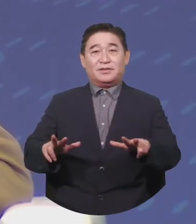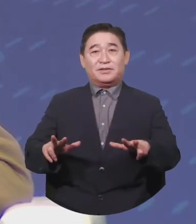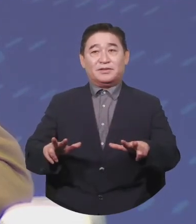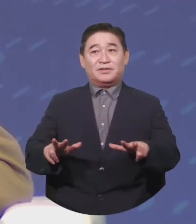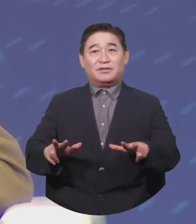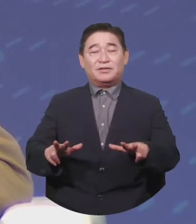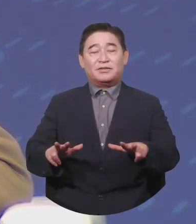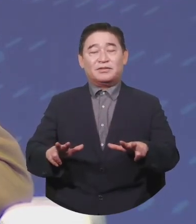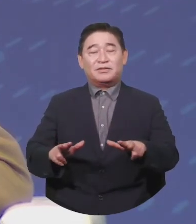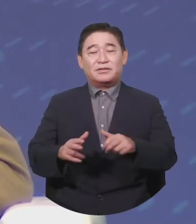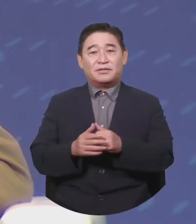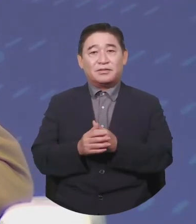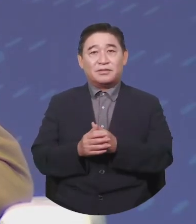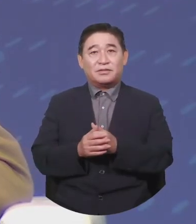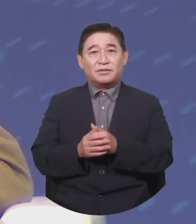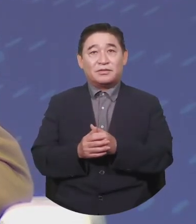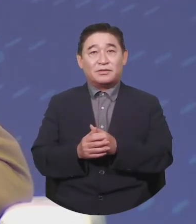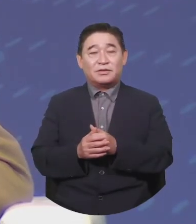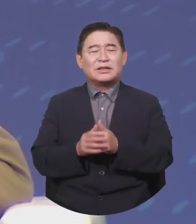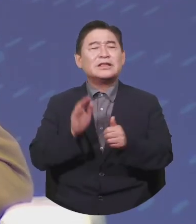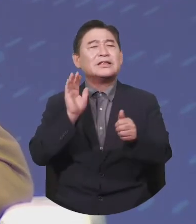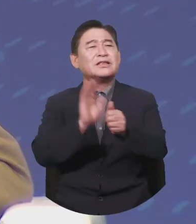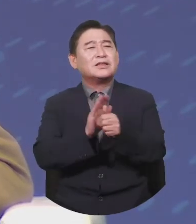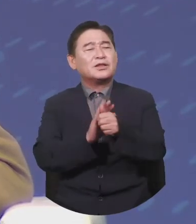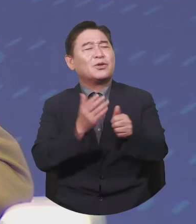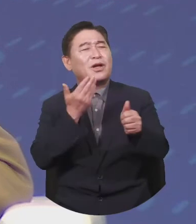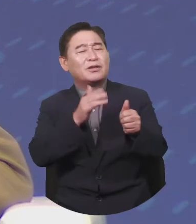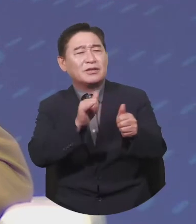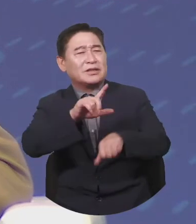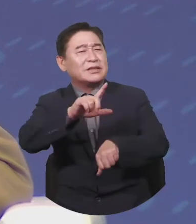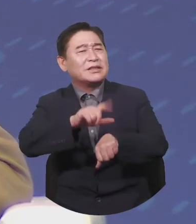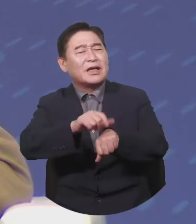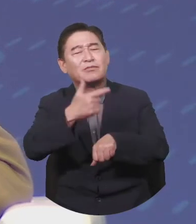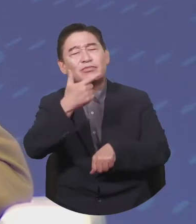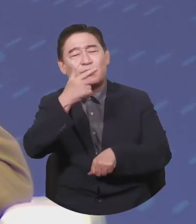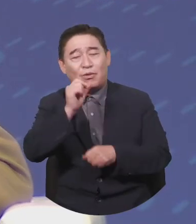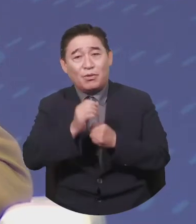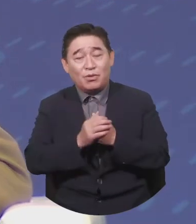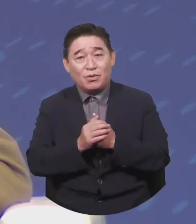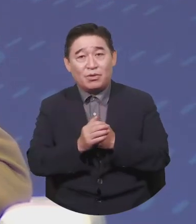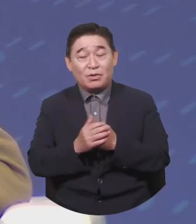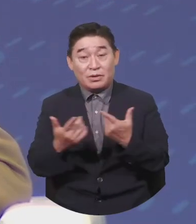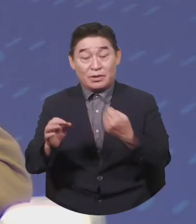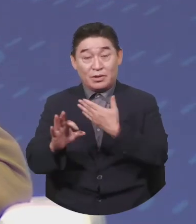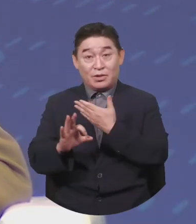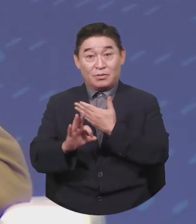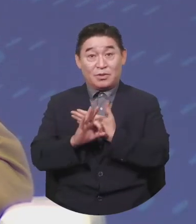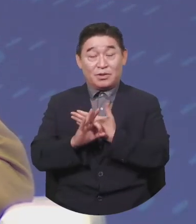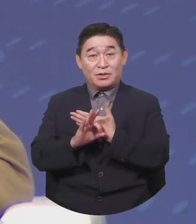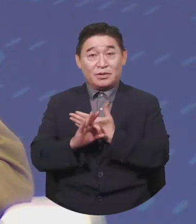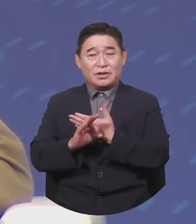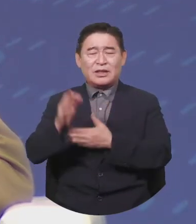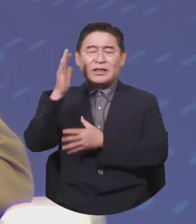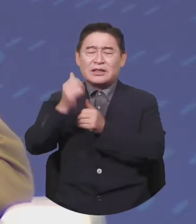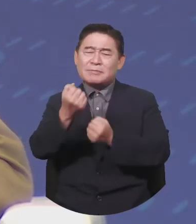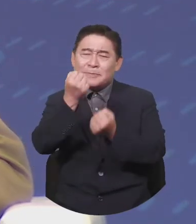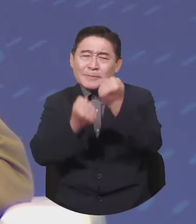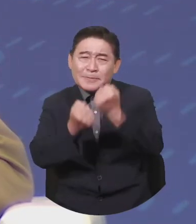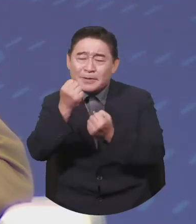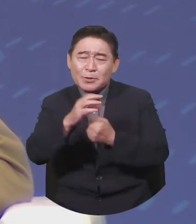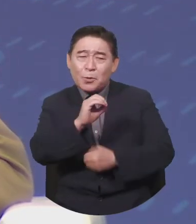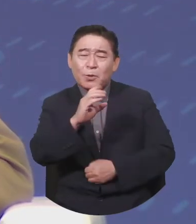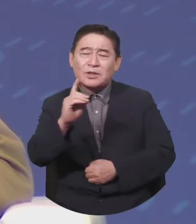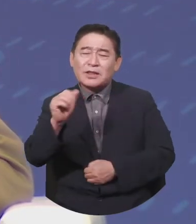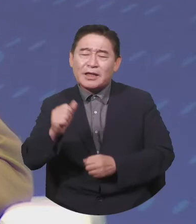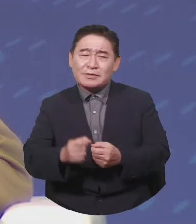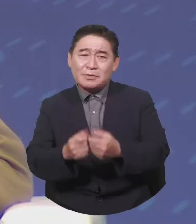is the effective way that you suggest to convince the public opinion to increase the portion of ODA? And then